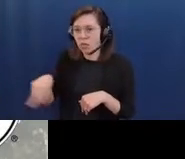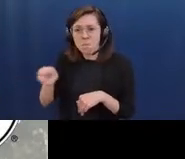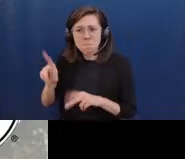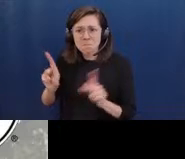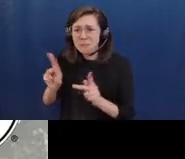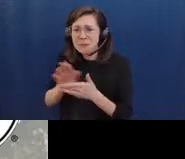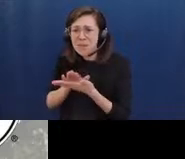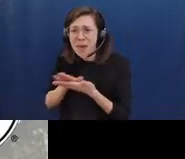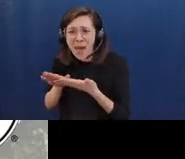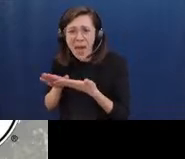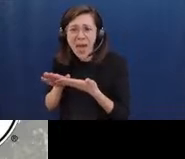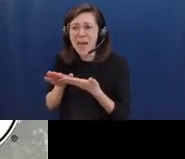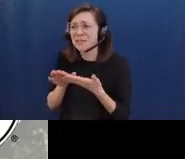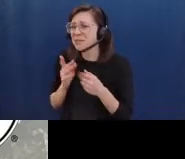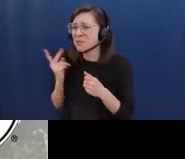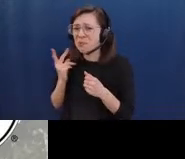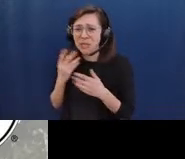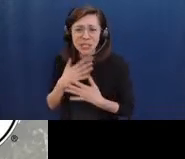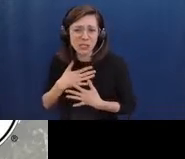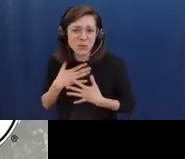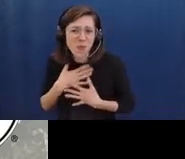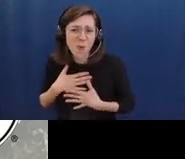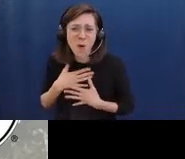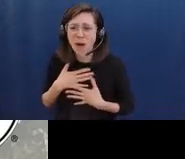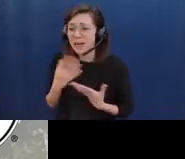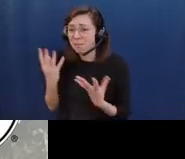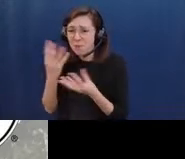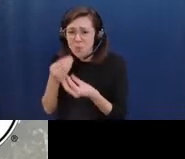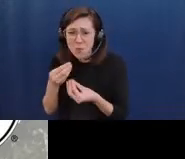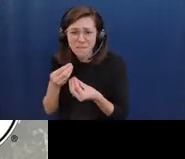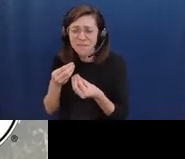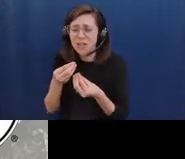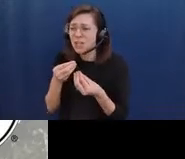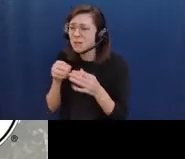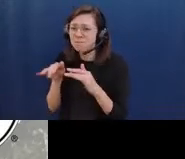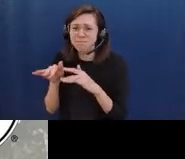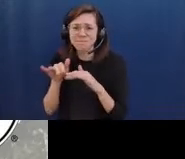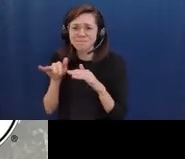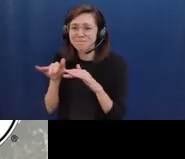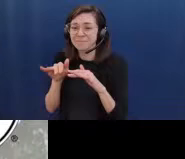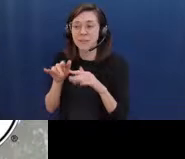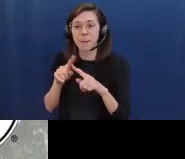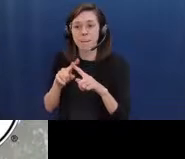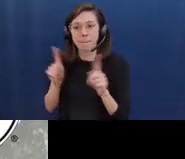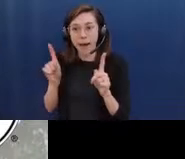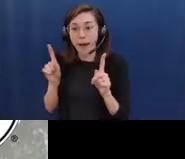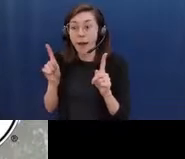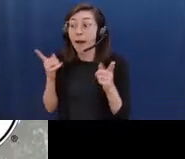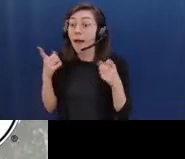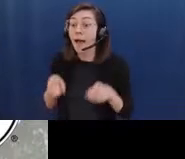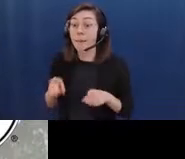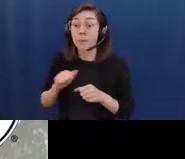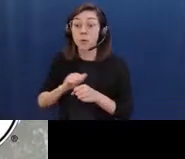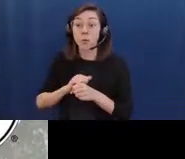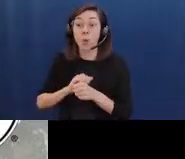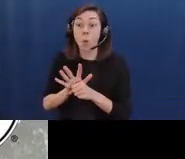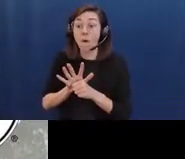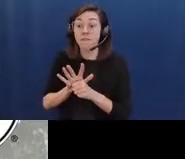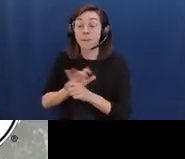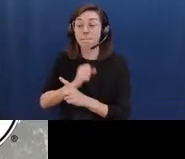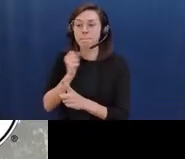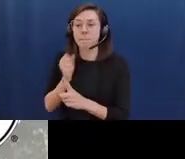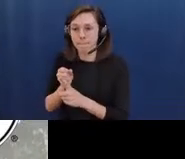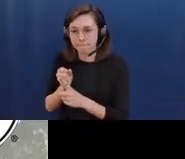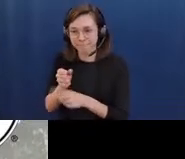nice. We enjoyed it. It was beautiful. And but when COVID came, they shut it